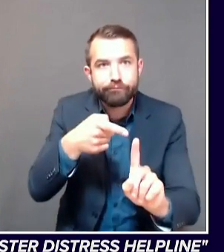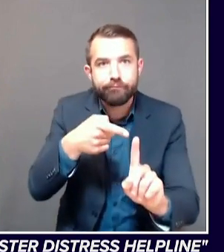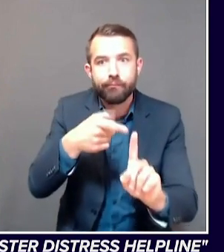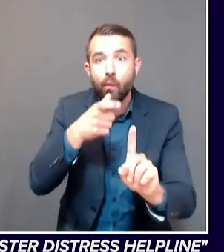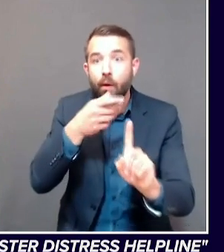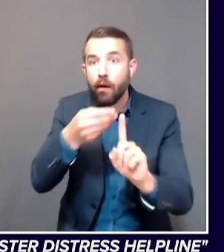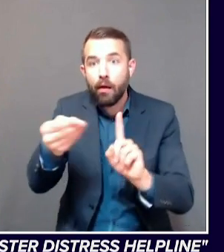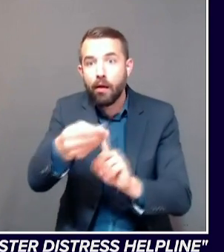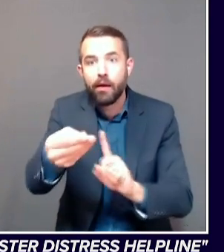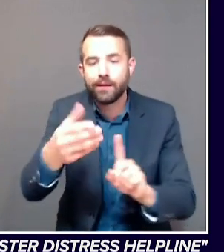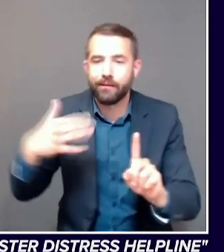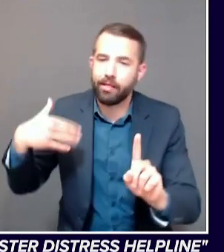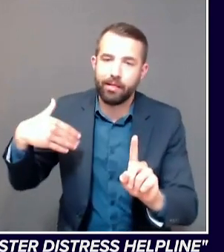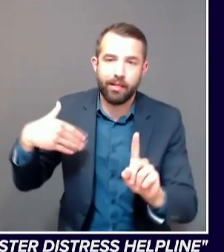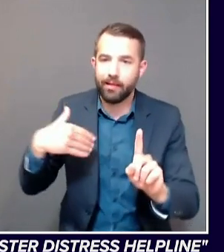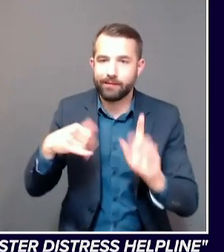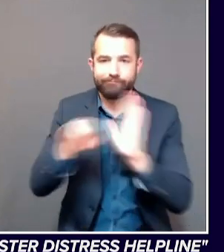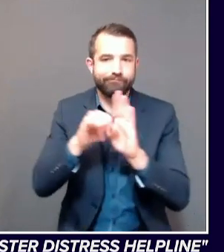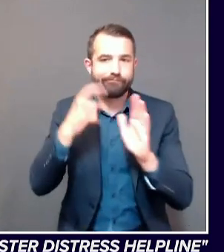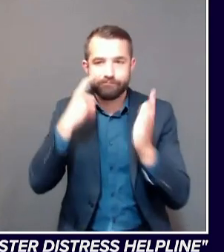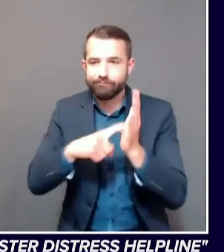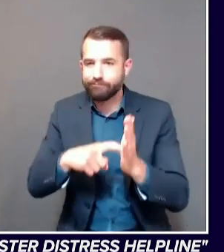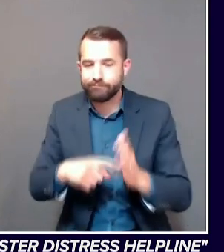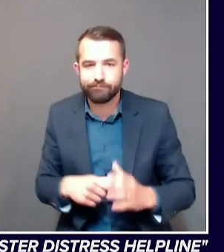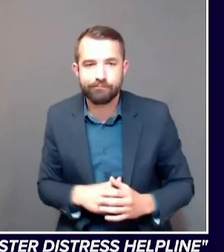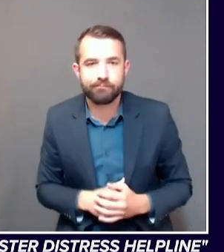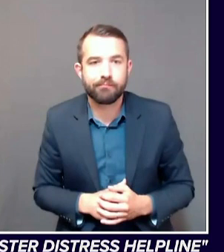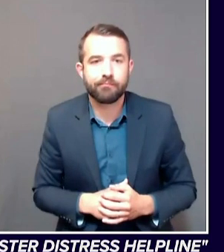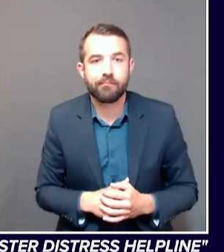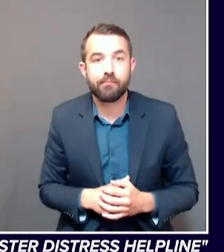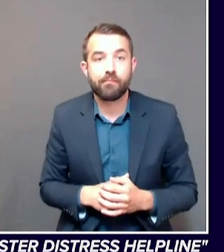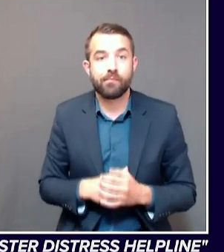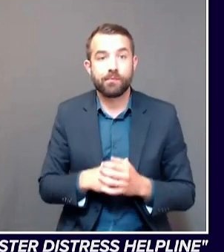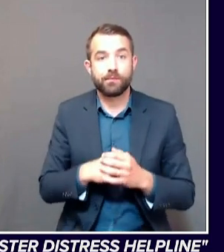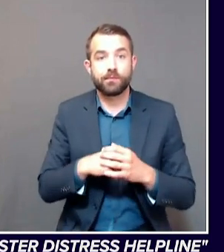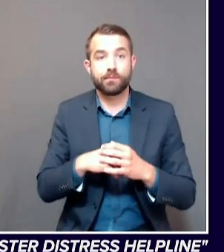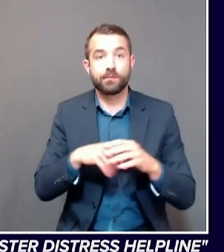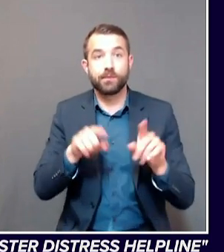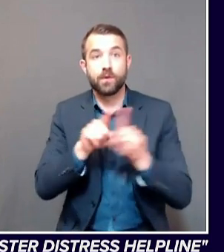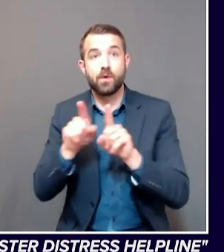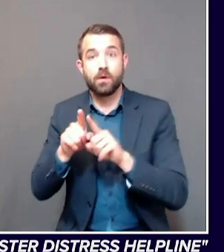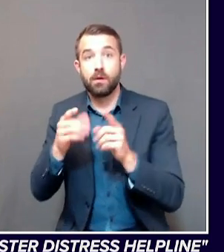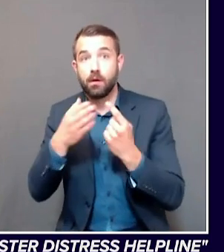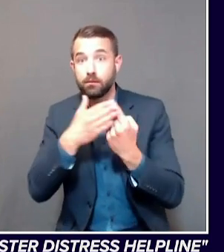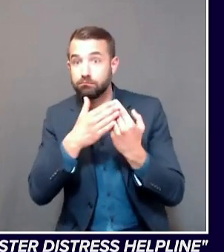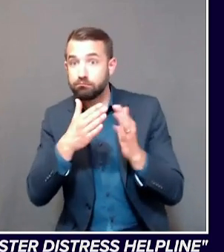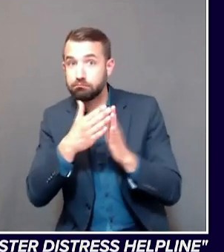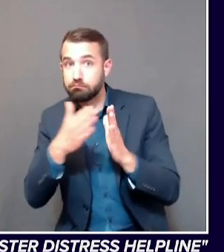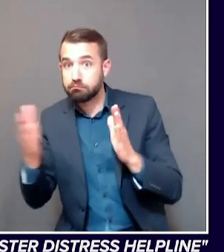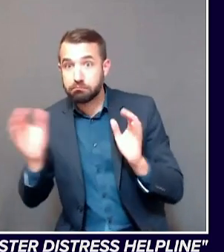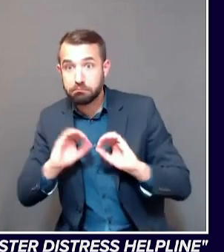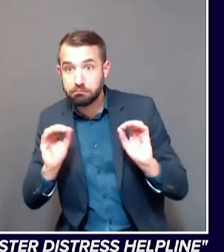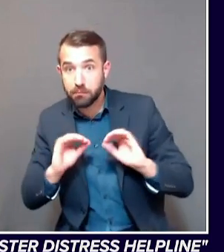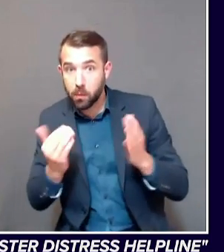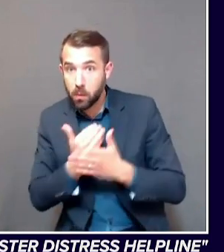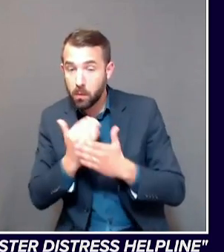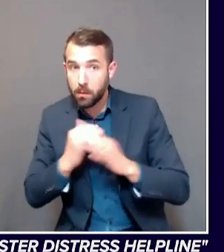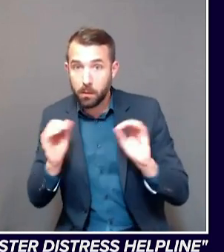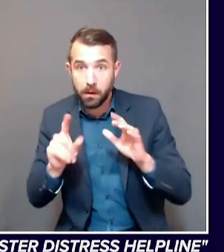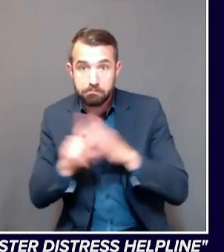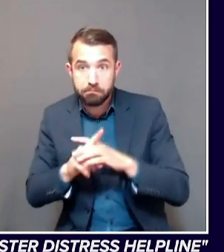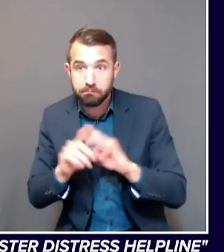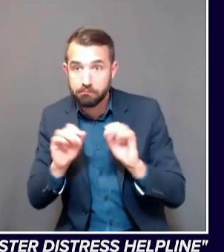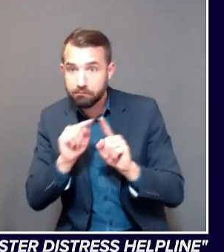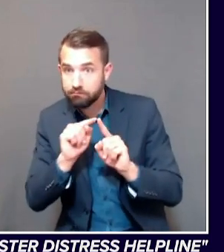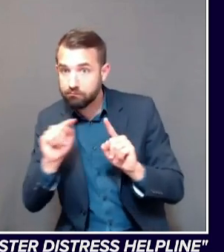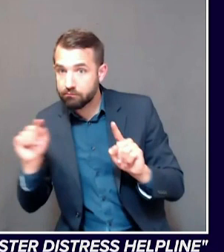cases in total. We have not identified any further or subsequent cases. The contact tracing has been underway. And what we've really found